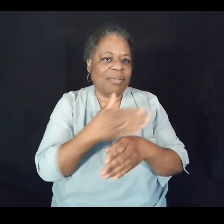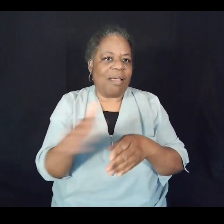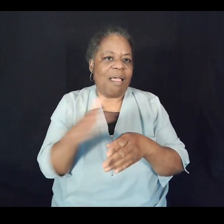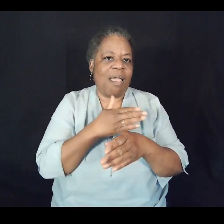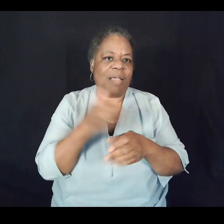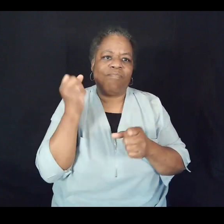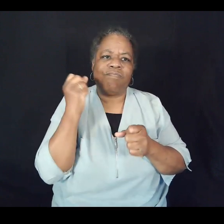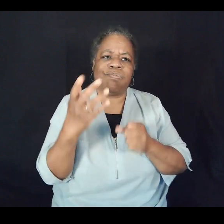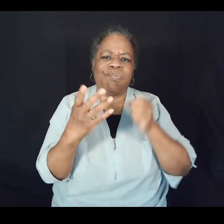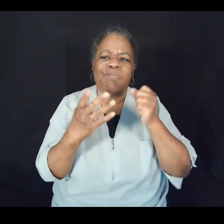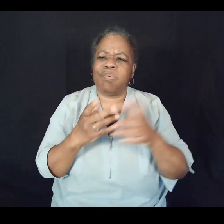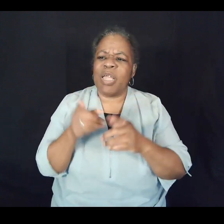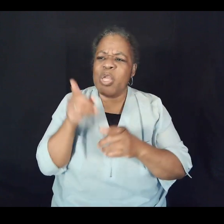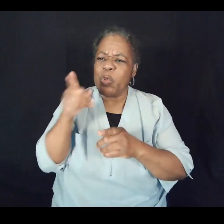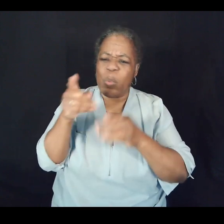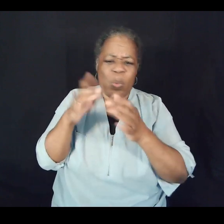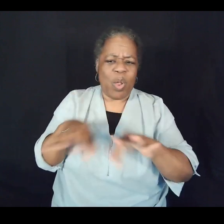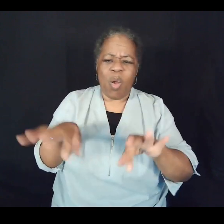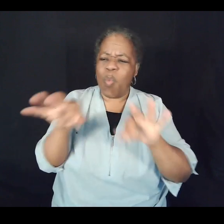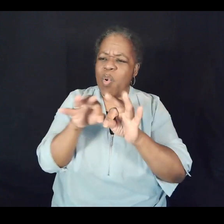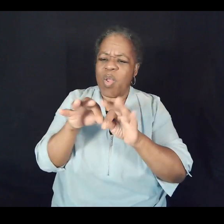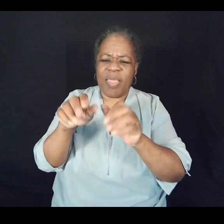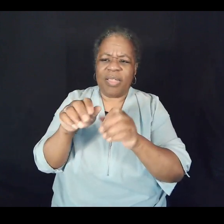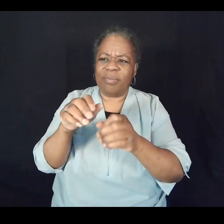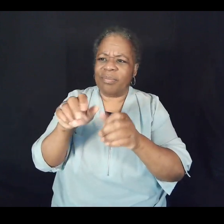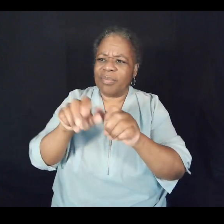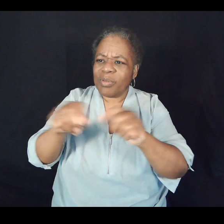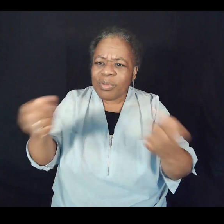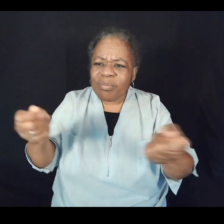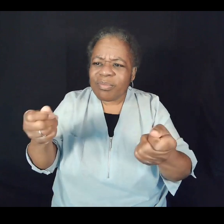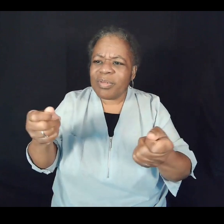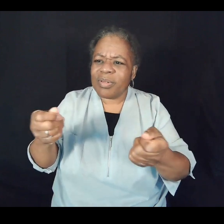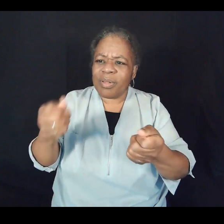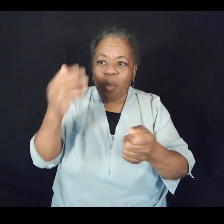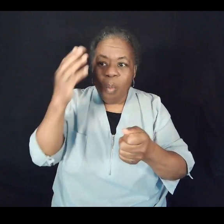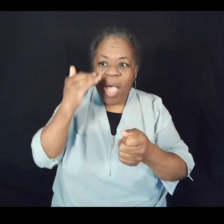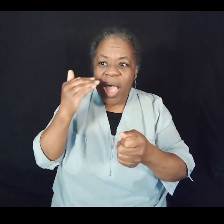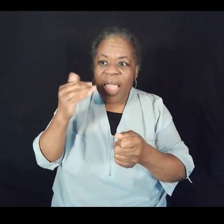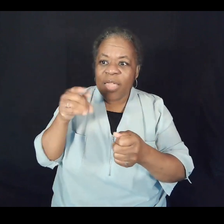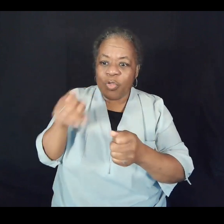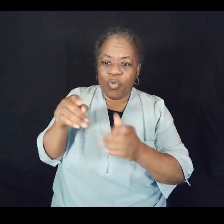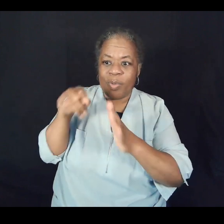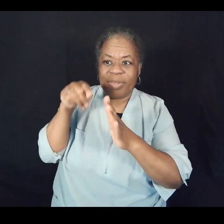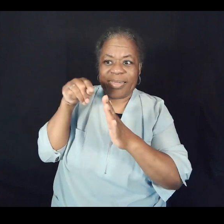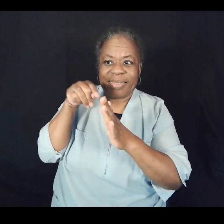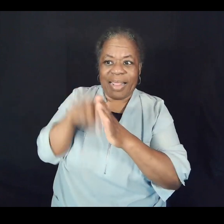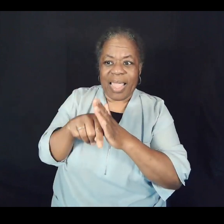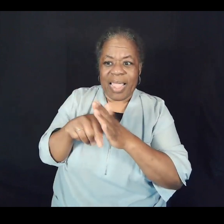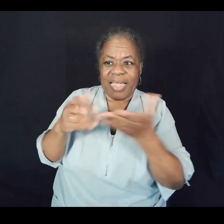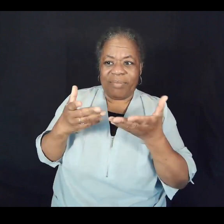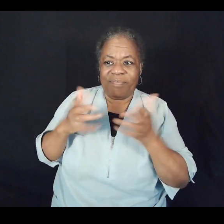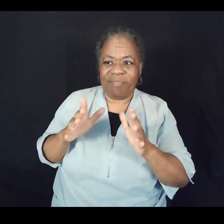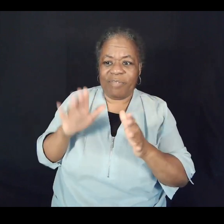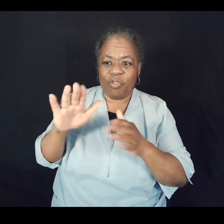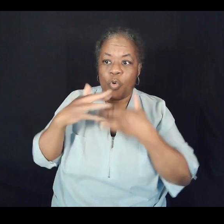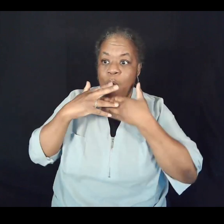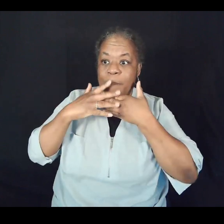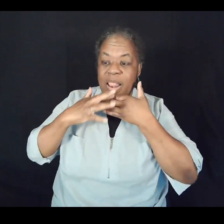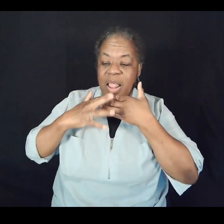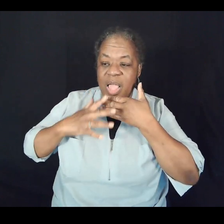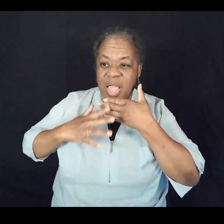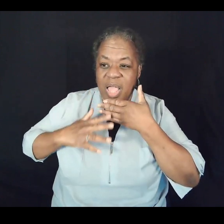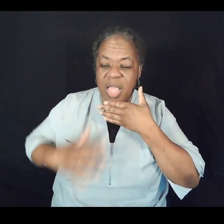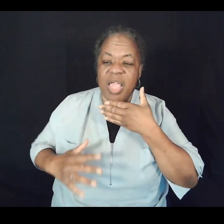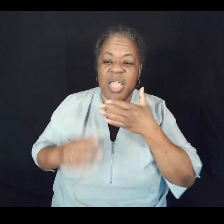take the scroll and to open its seals, because you were slain. And with your blood, you purchased for God